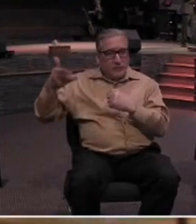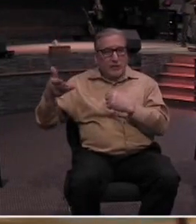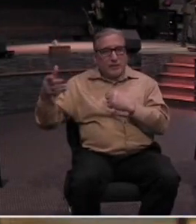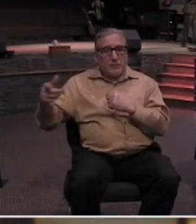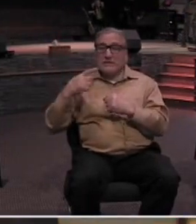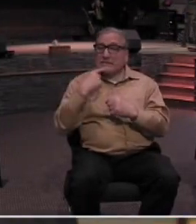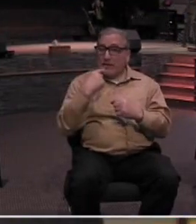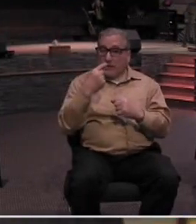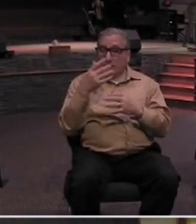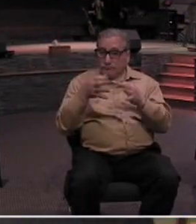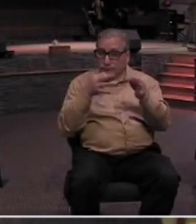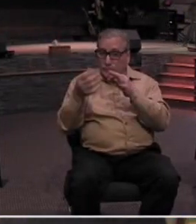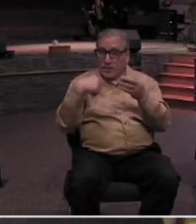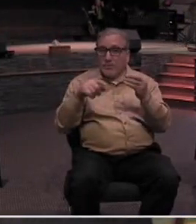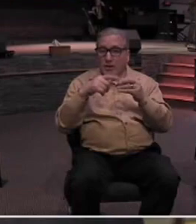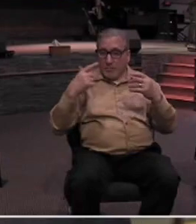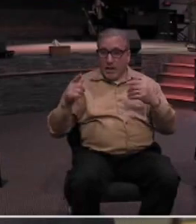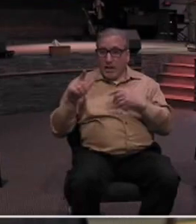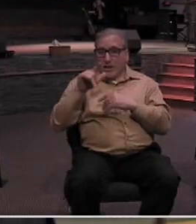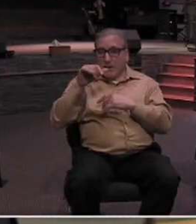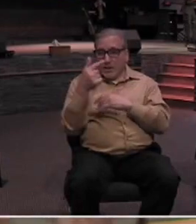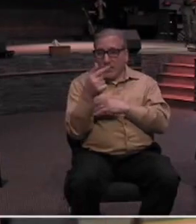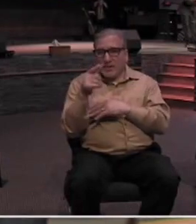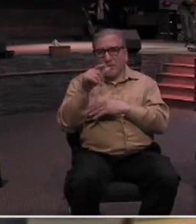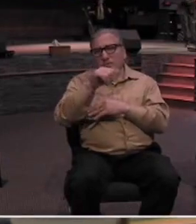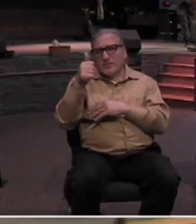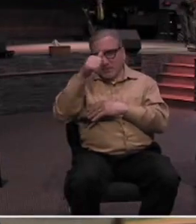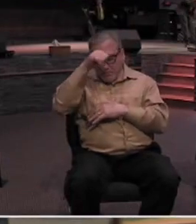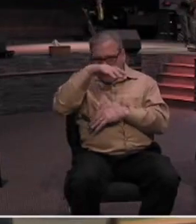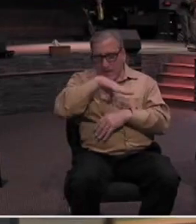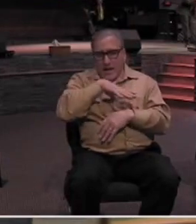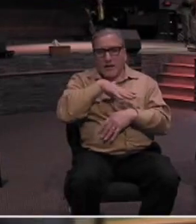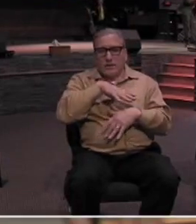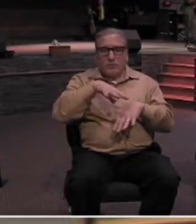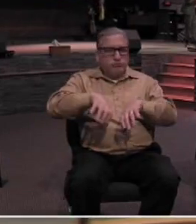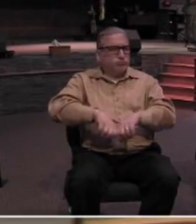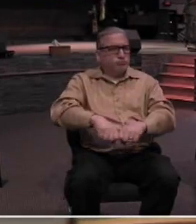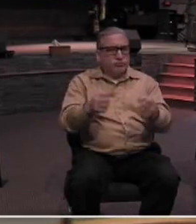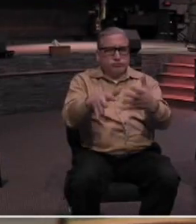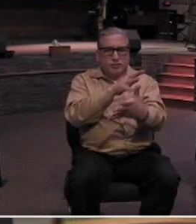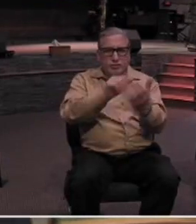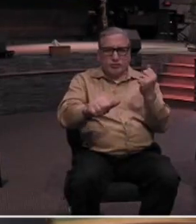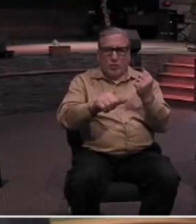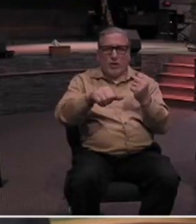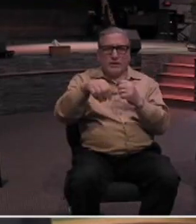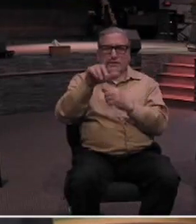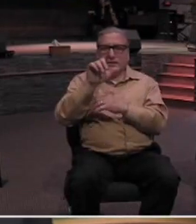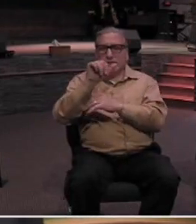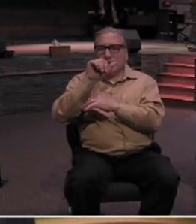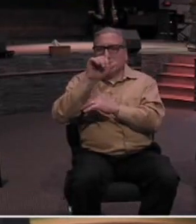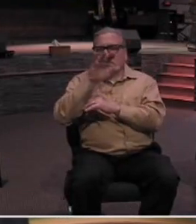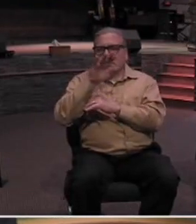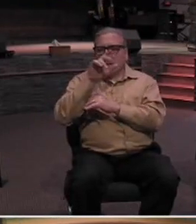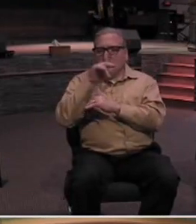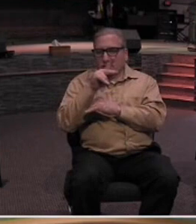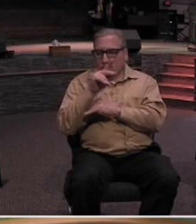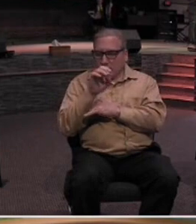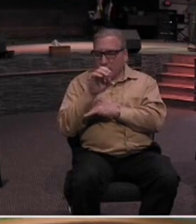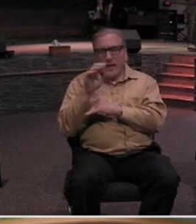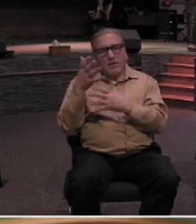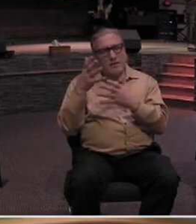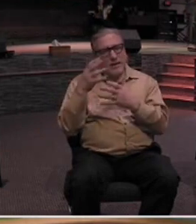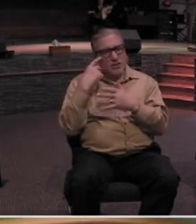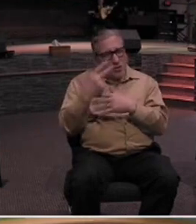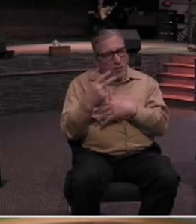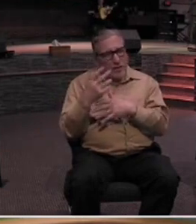leg, just like I just told a few moments ago, and there was a man who had shattered his ankle. And I saw him, and I just wanted to just use him as an